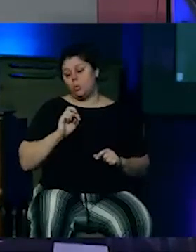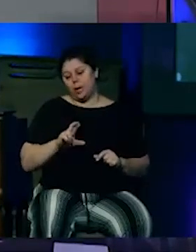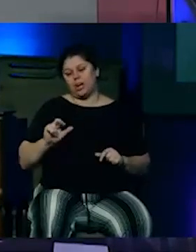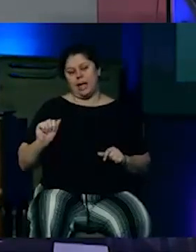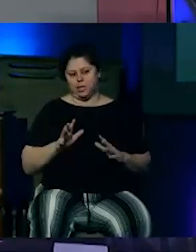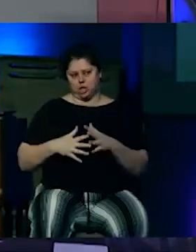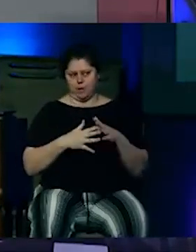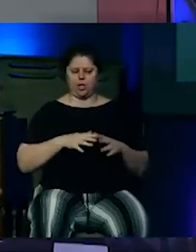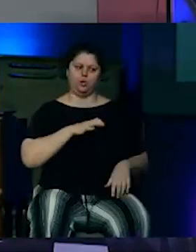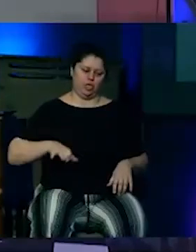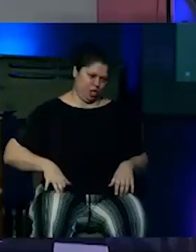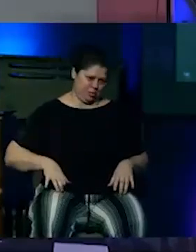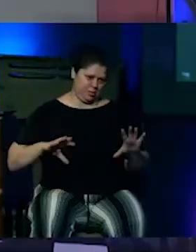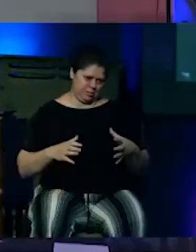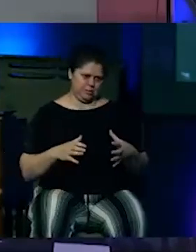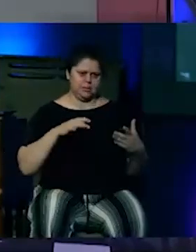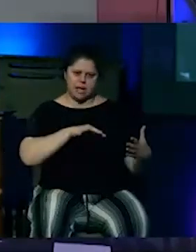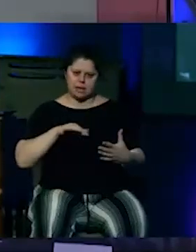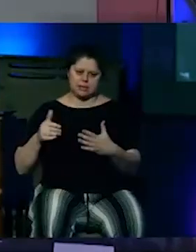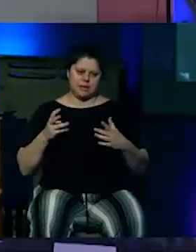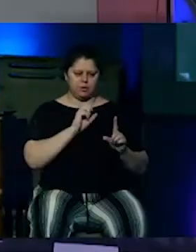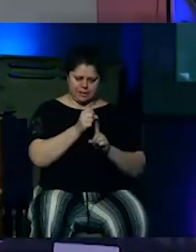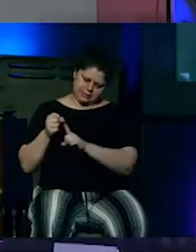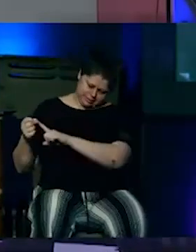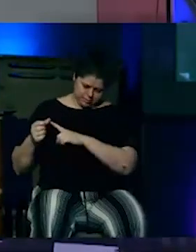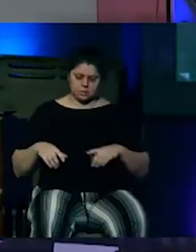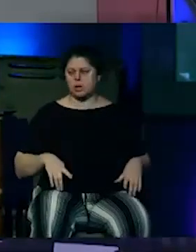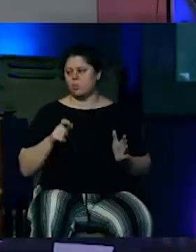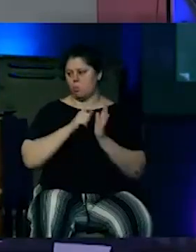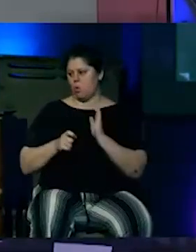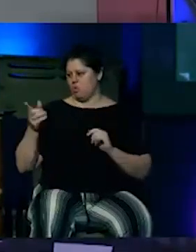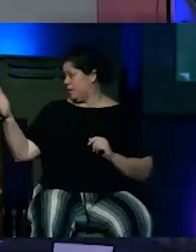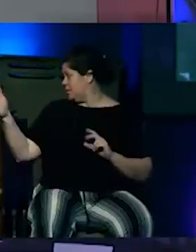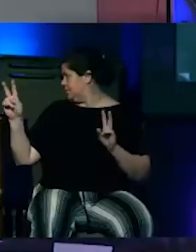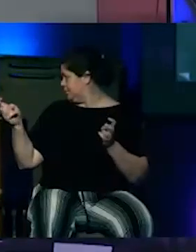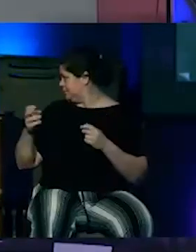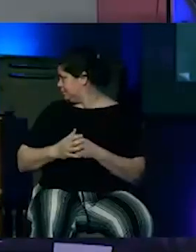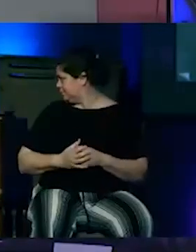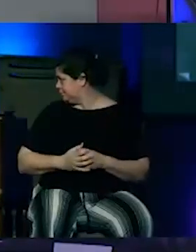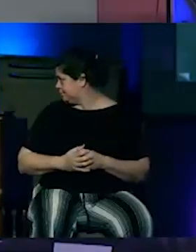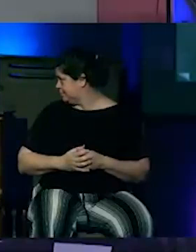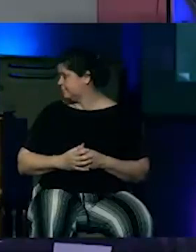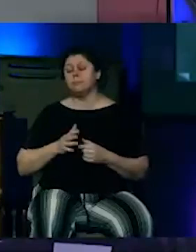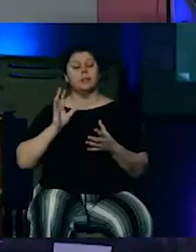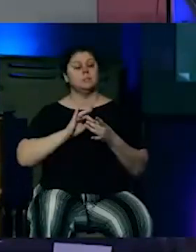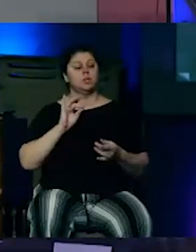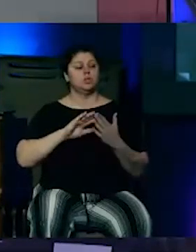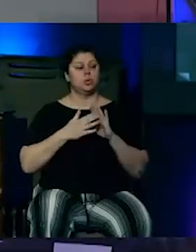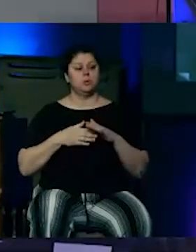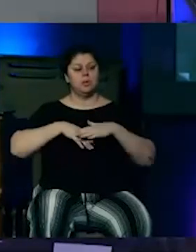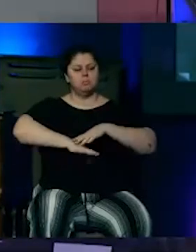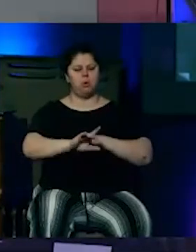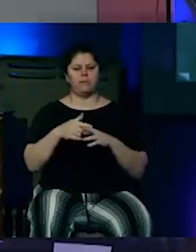Christians. And she did a bunch of case studies with them. And so she wrote this: spiritual community is born out of the